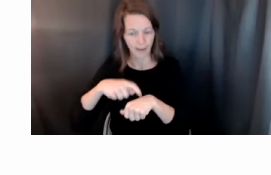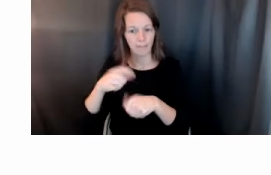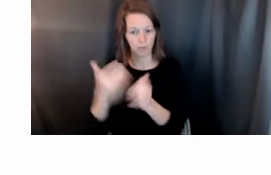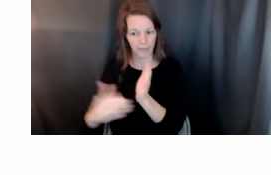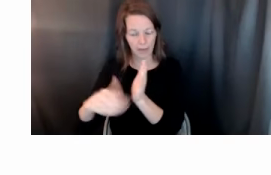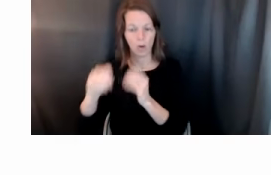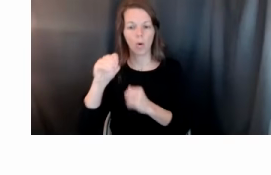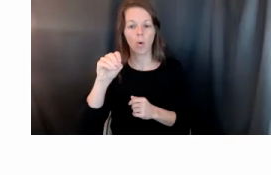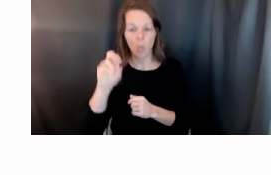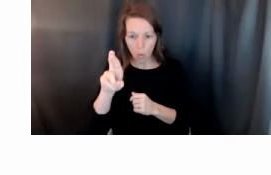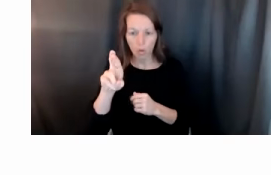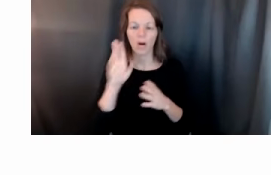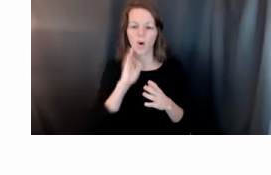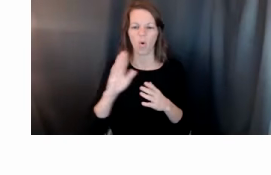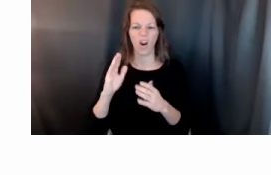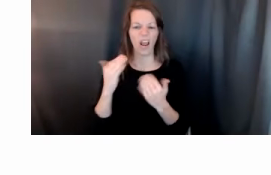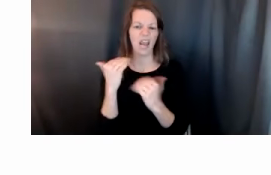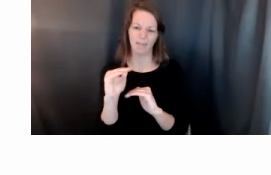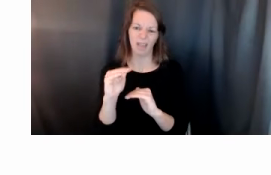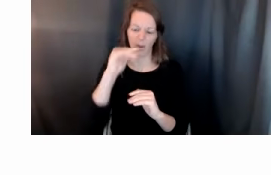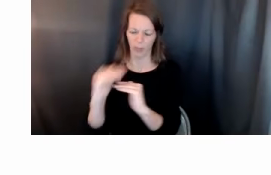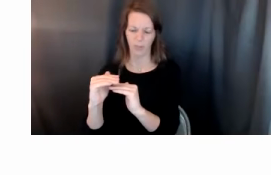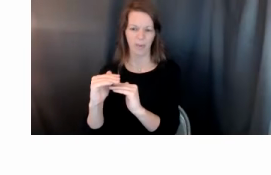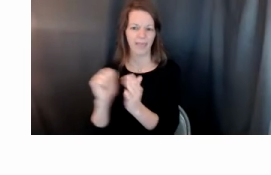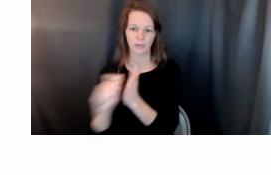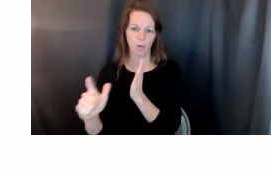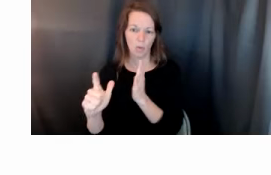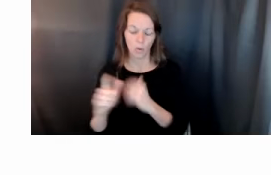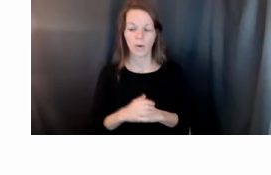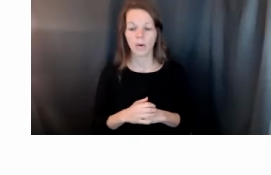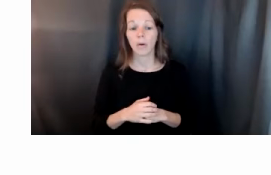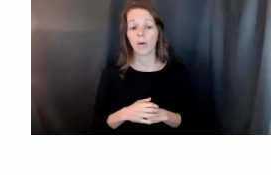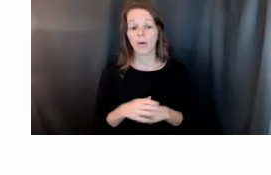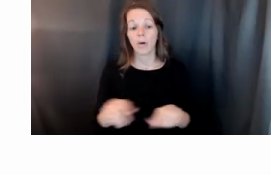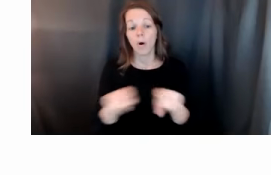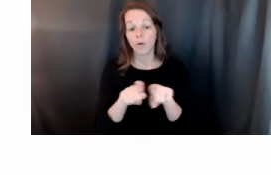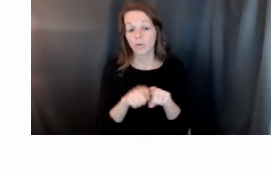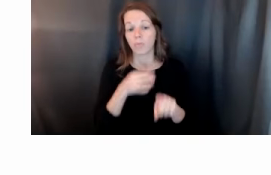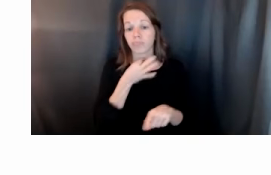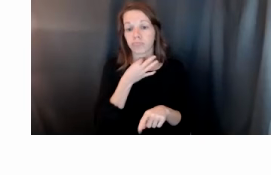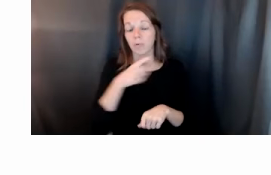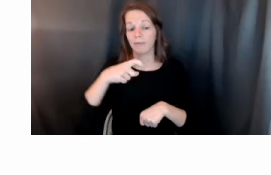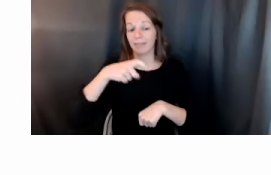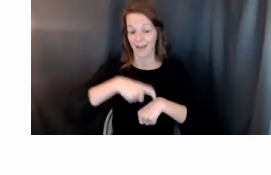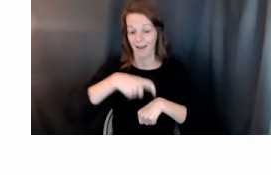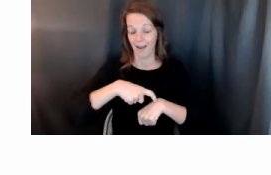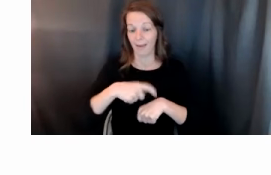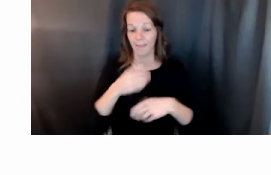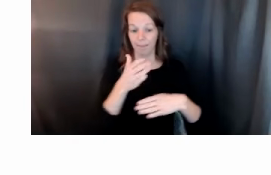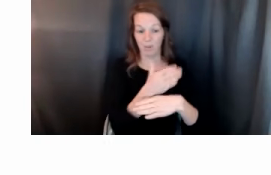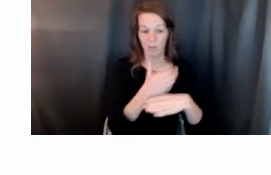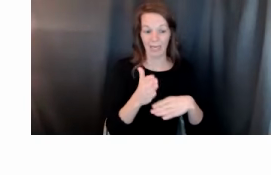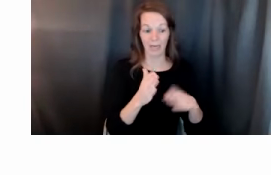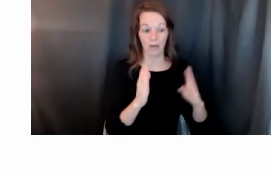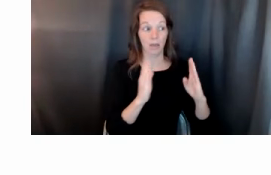repeated, or is there a limit to how much words reduce? We also want to know if the time between repeated